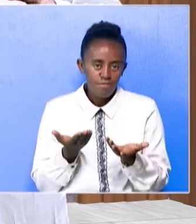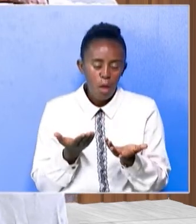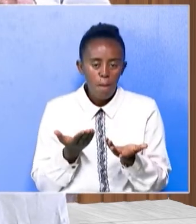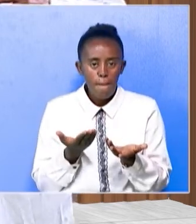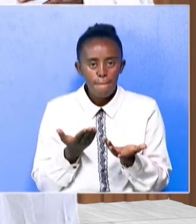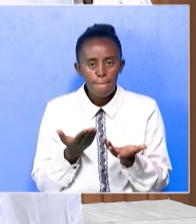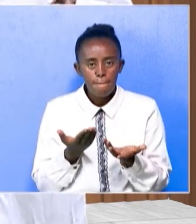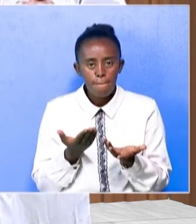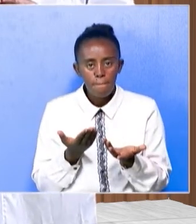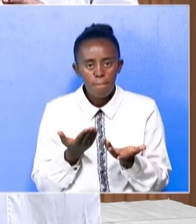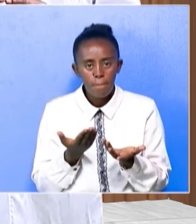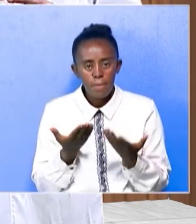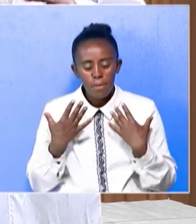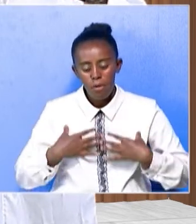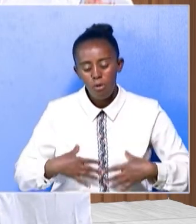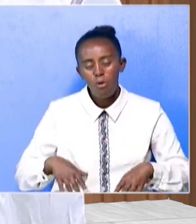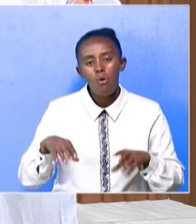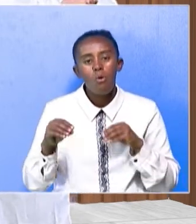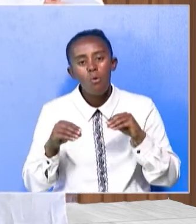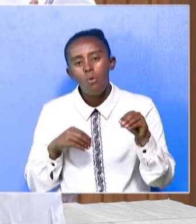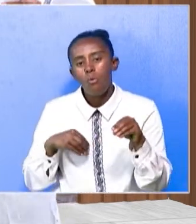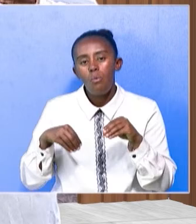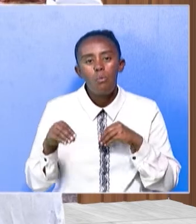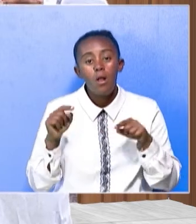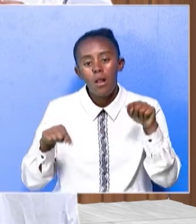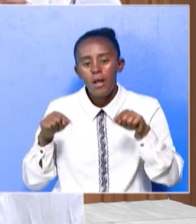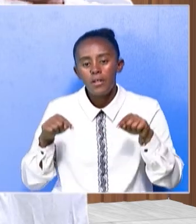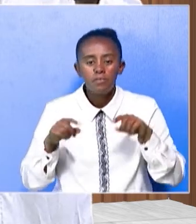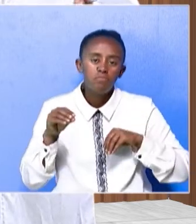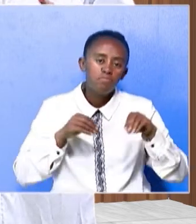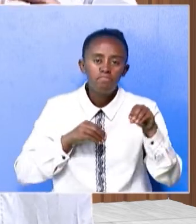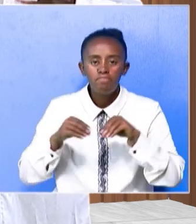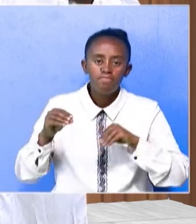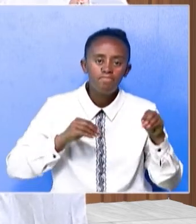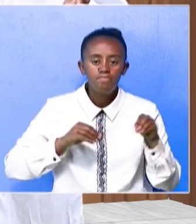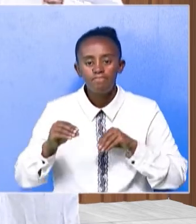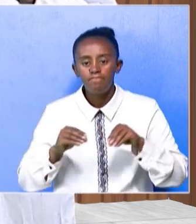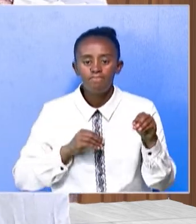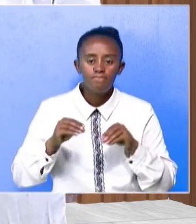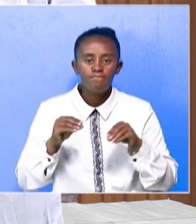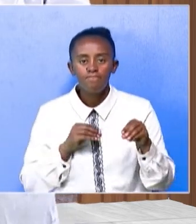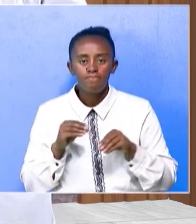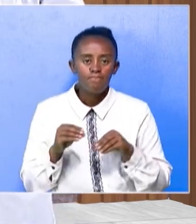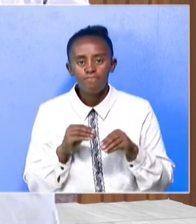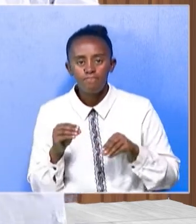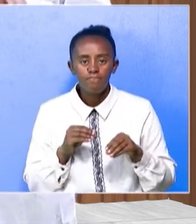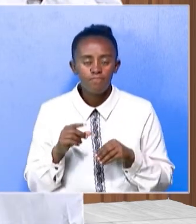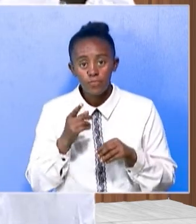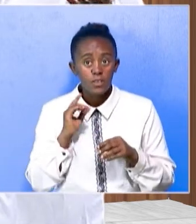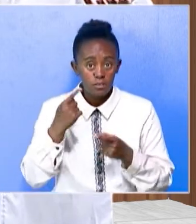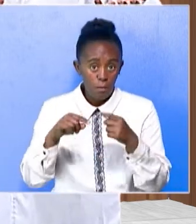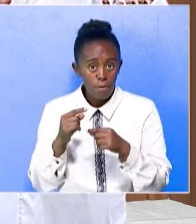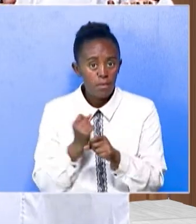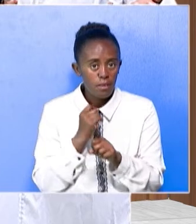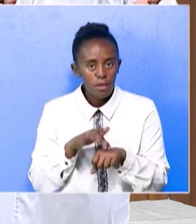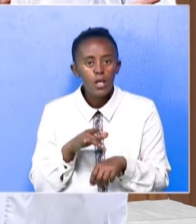your all muscles or legs to do or to make active for the coming activity. This is what we